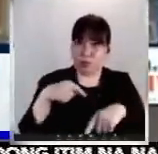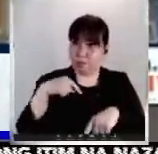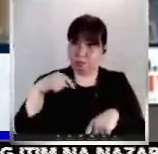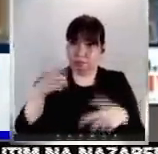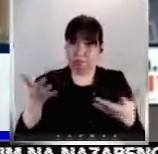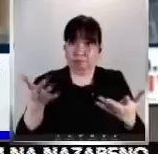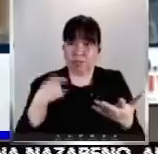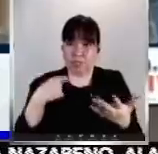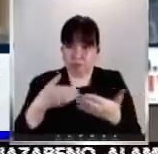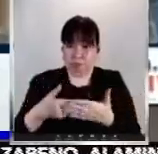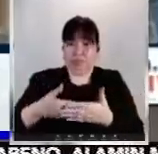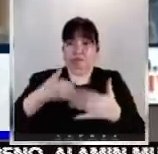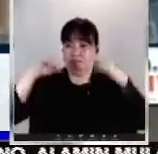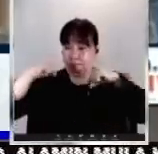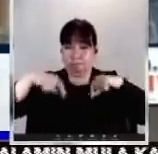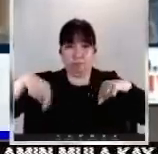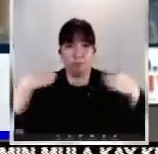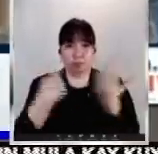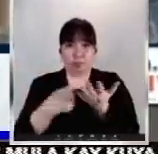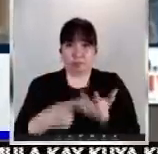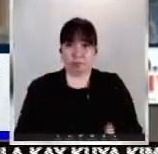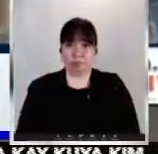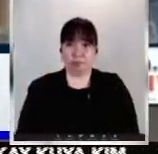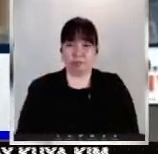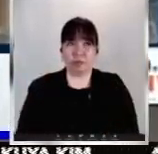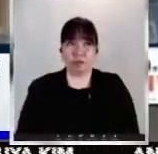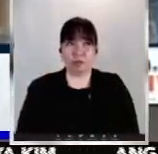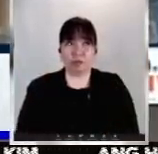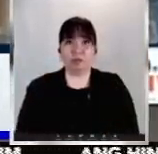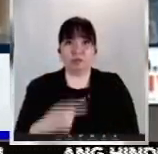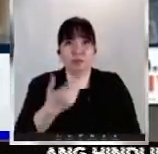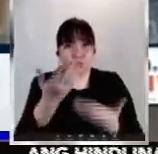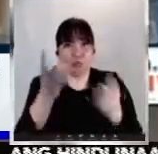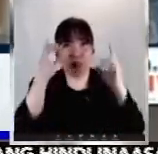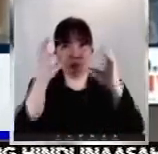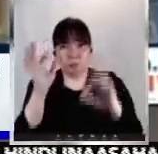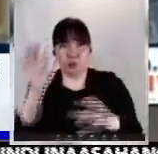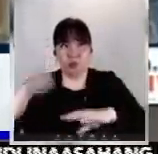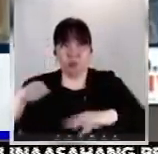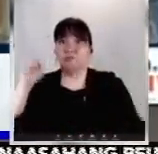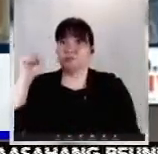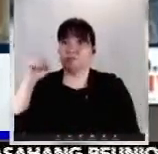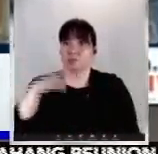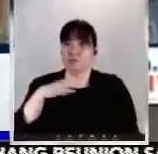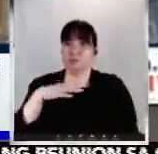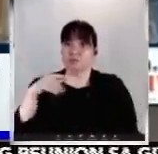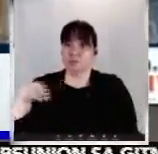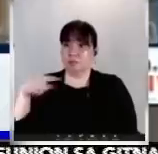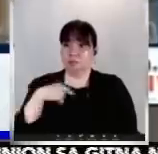preliminary conference? But it will be submitted for decision, Your Honor. Yes. It will be submitted for decision without